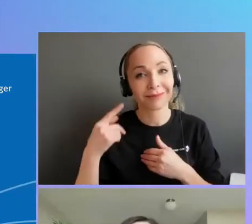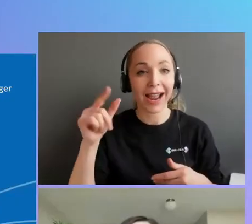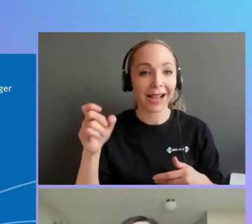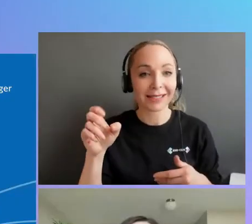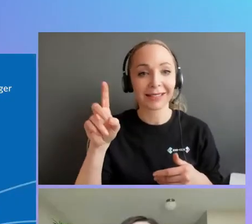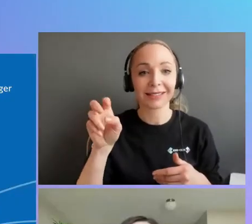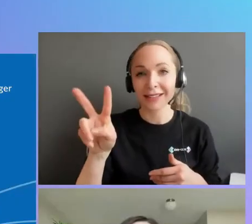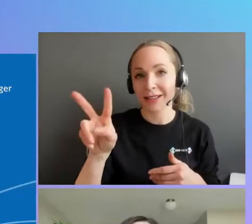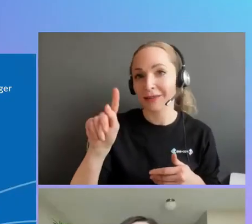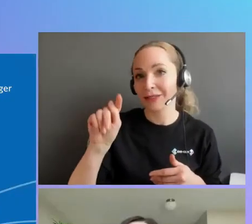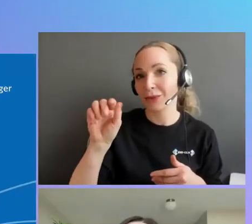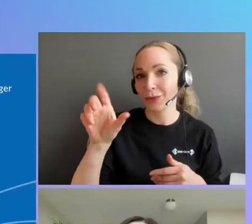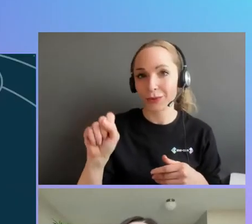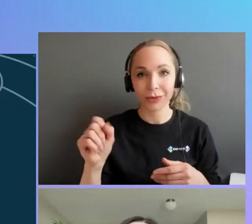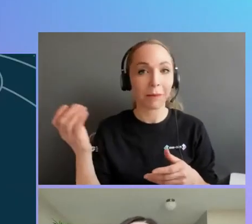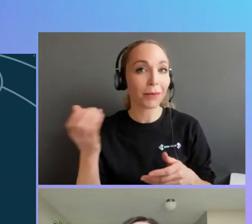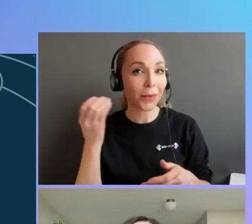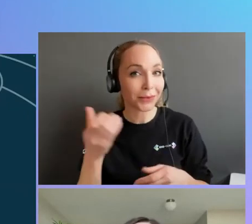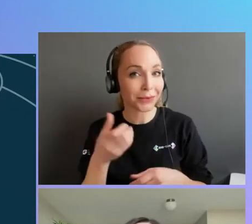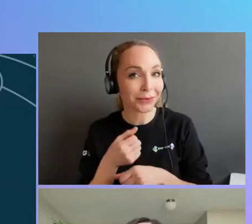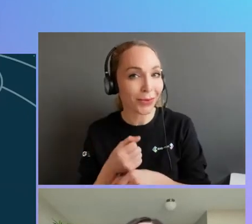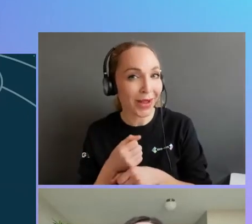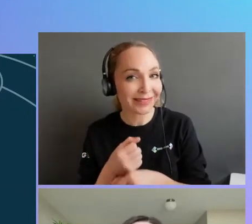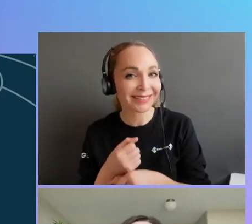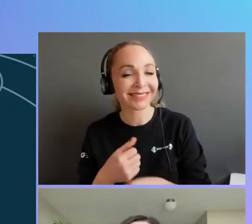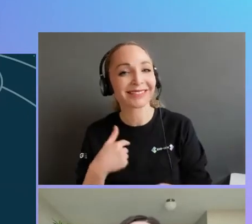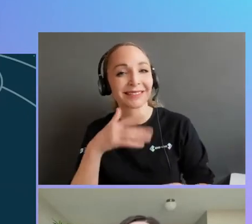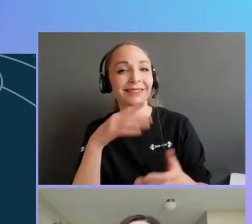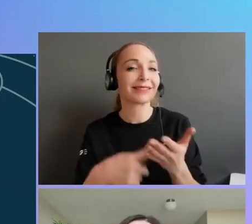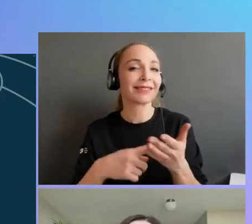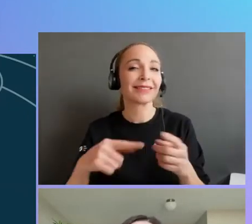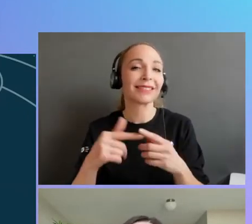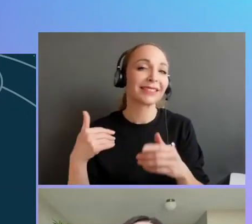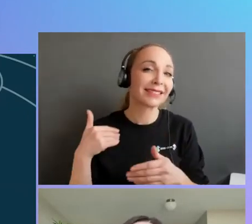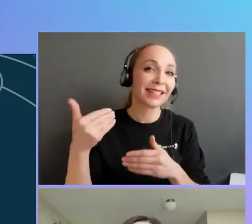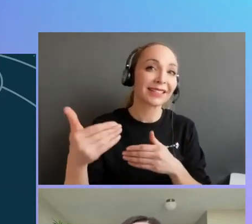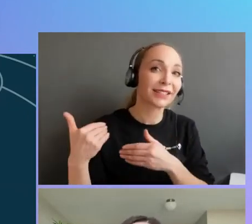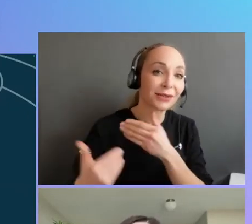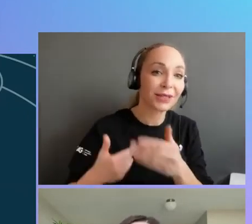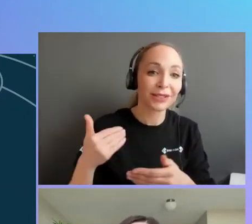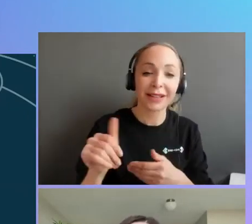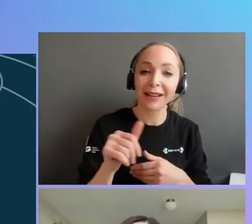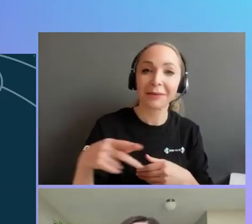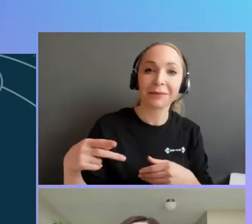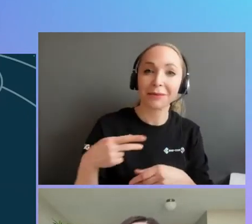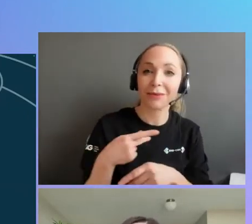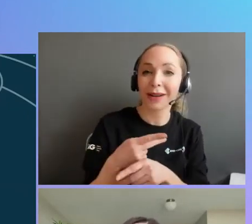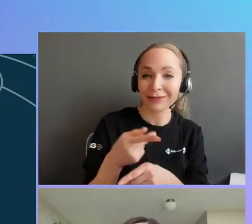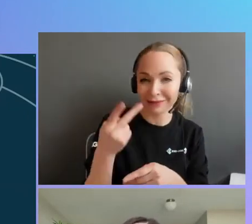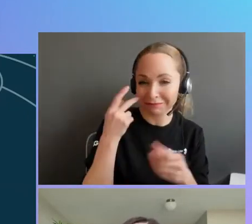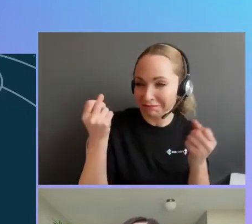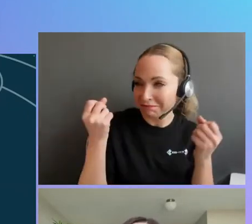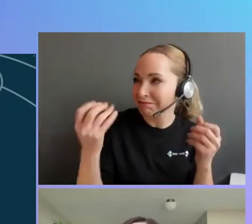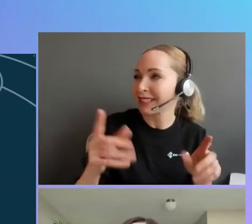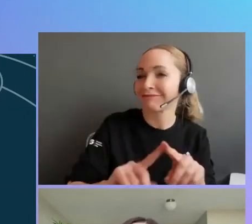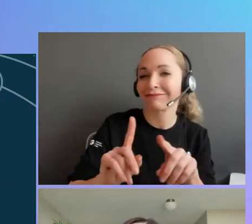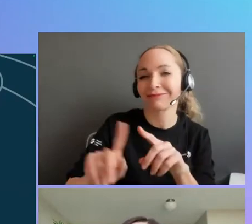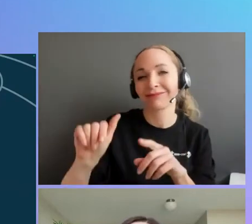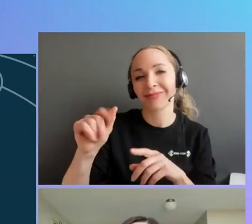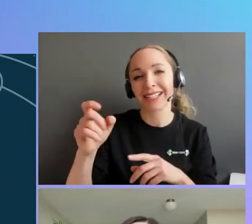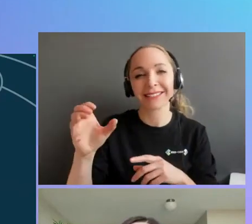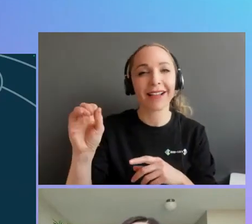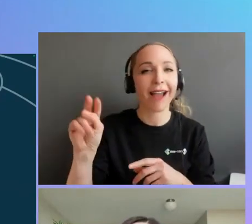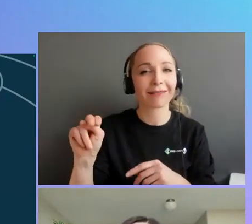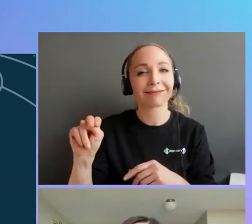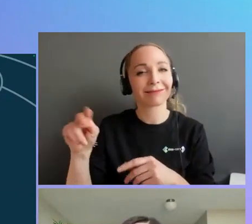So today I will be talking about the next generation of that product. So as we've seen in a lot of these XCon talks, there's a lot